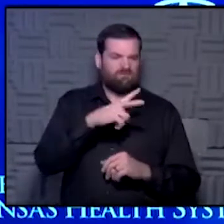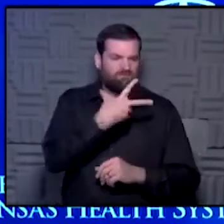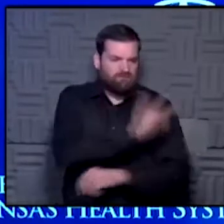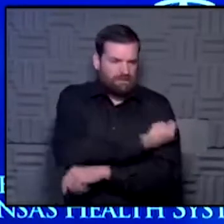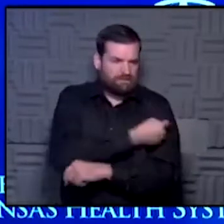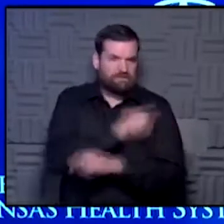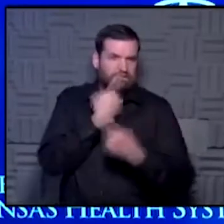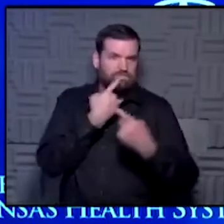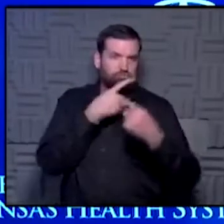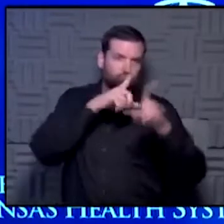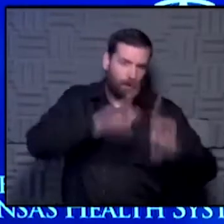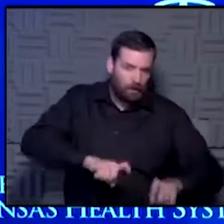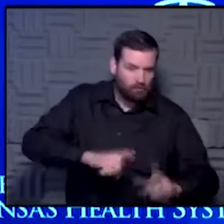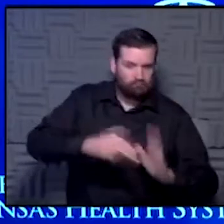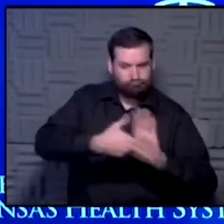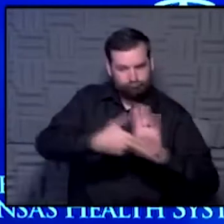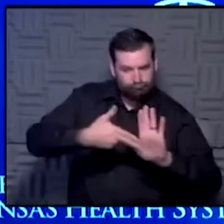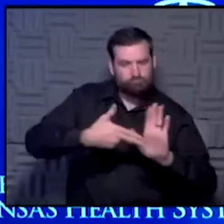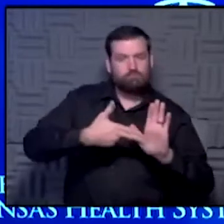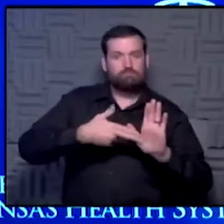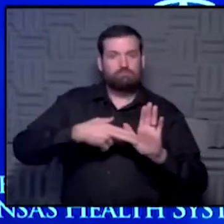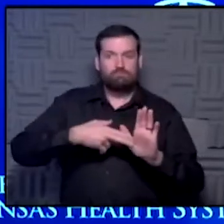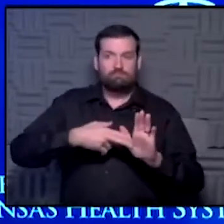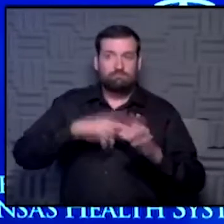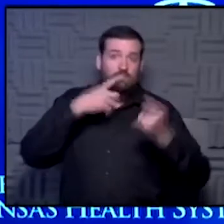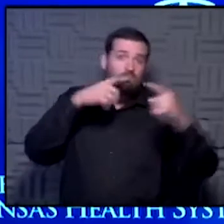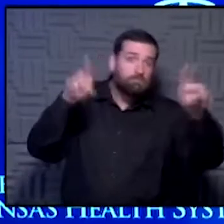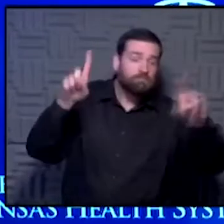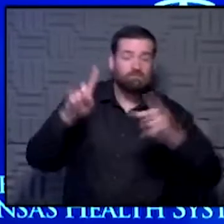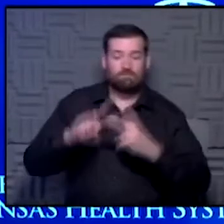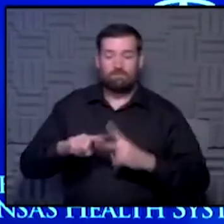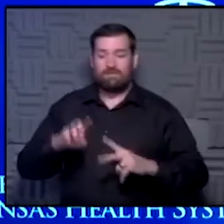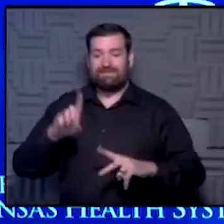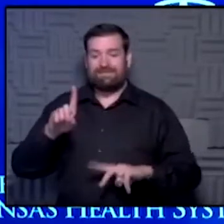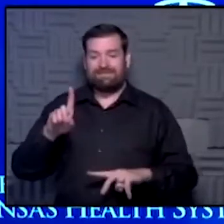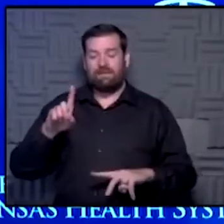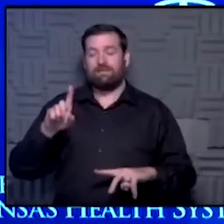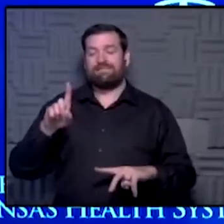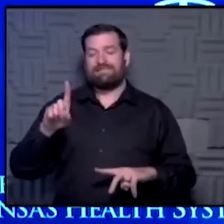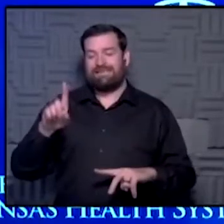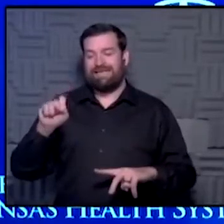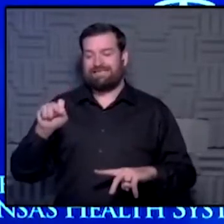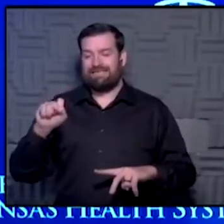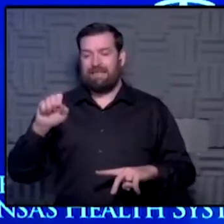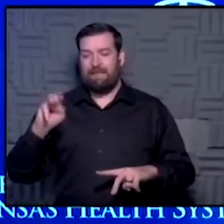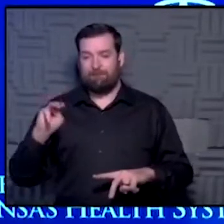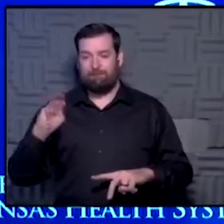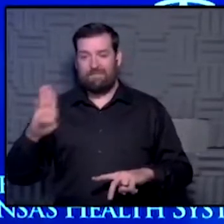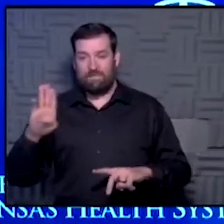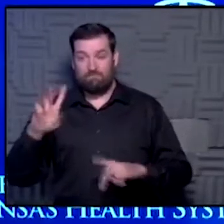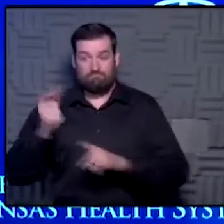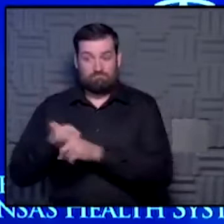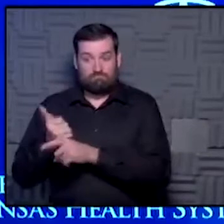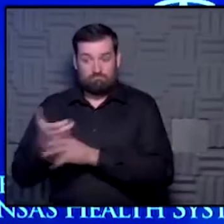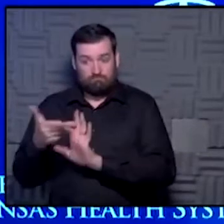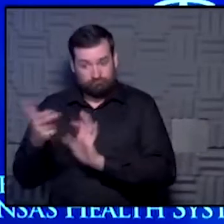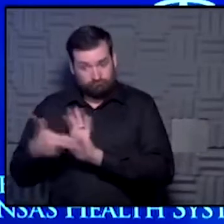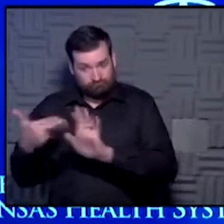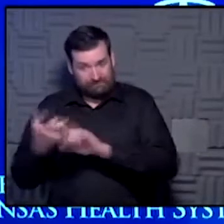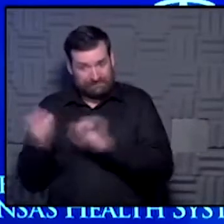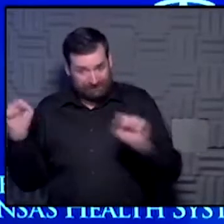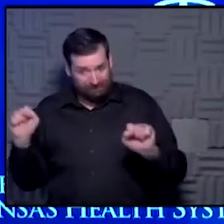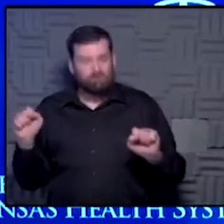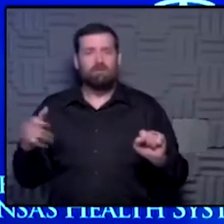concluded successfully with the DSMB believing that it's been safe, then I will be confident after looking